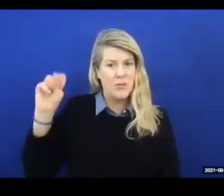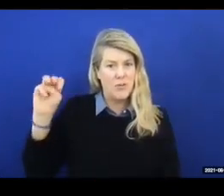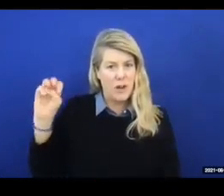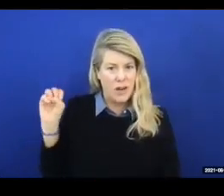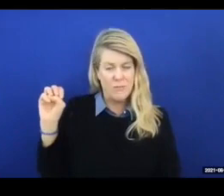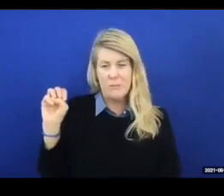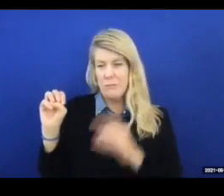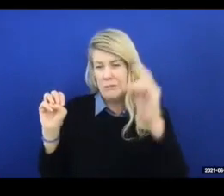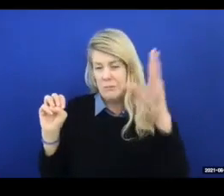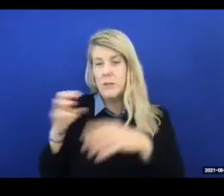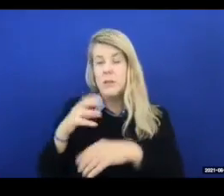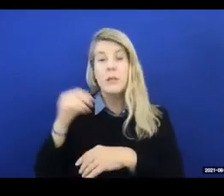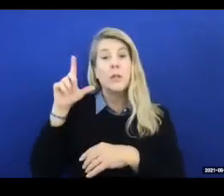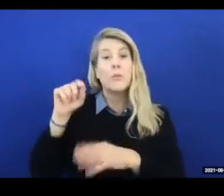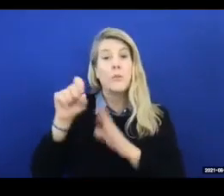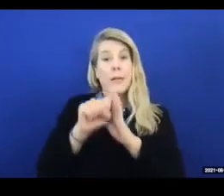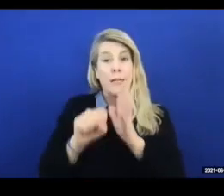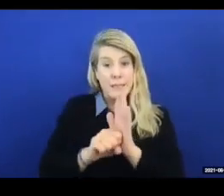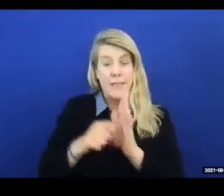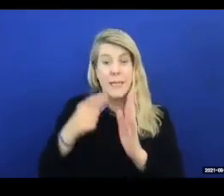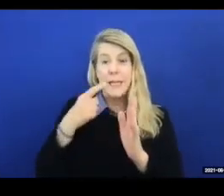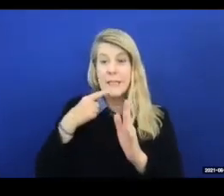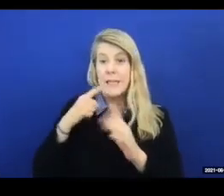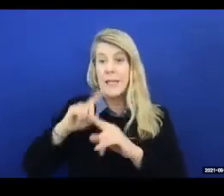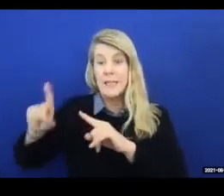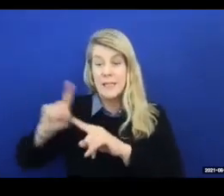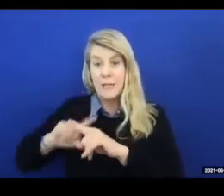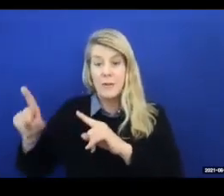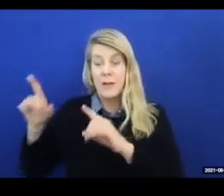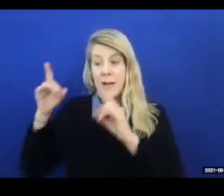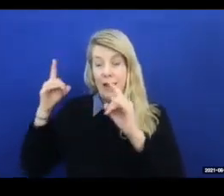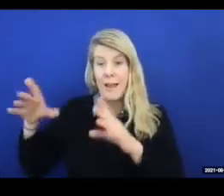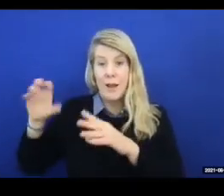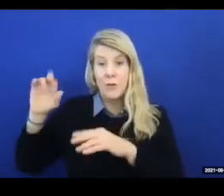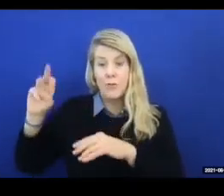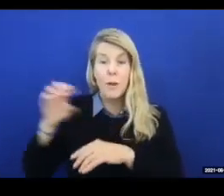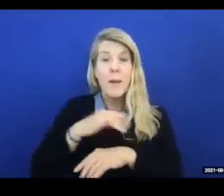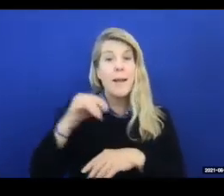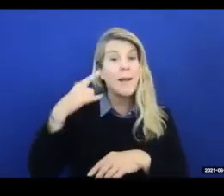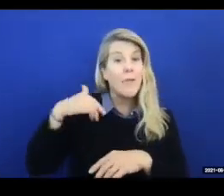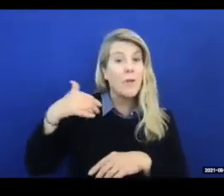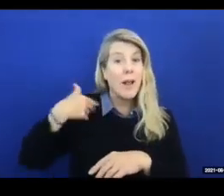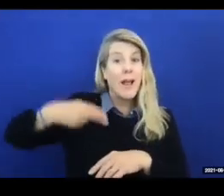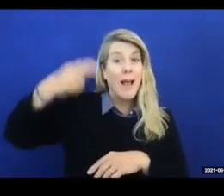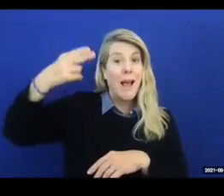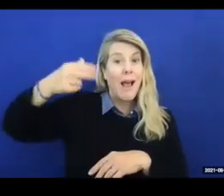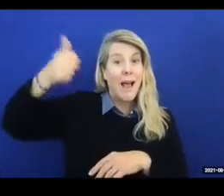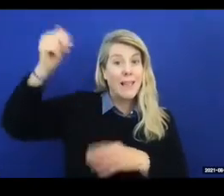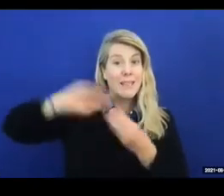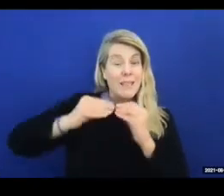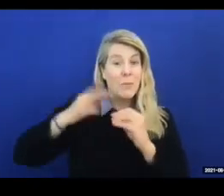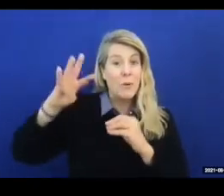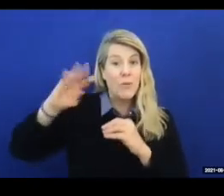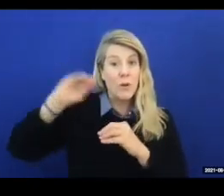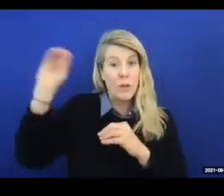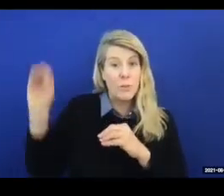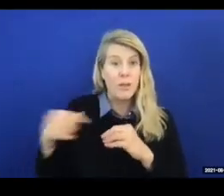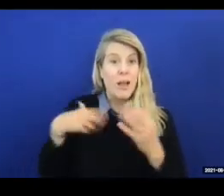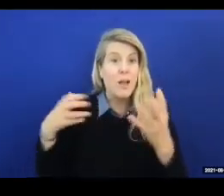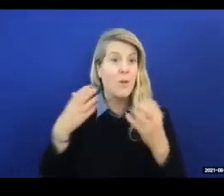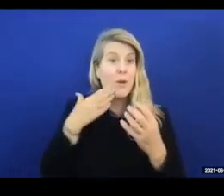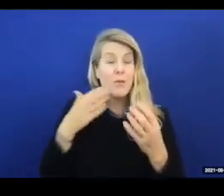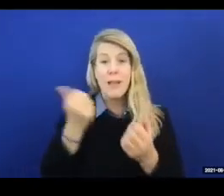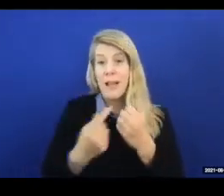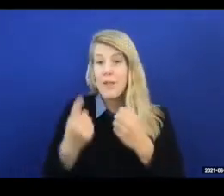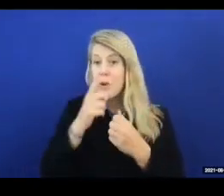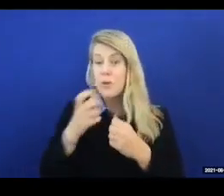have reported incidents, and California has the highest number with 40%. I want to thank everyone who has been